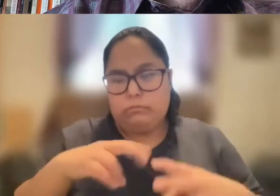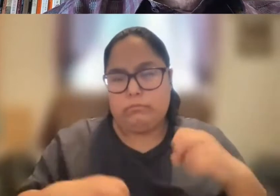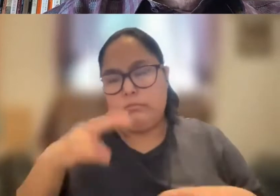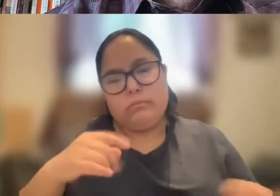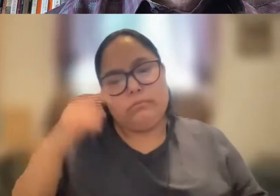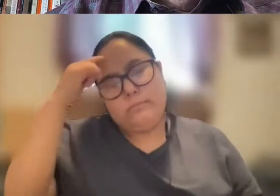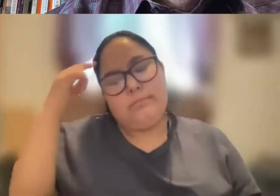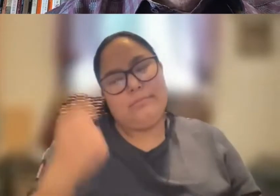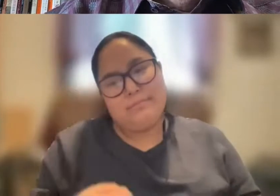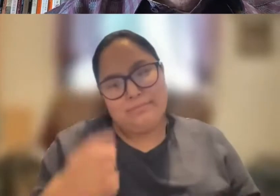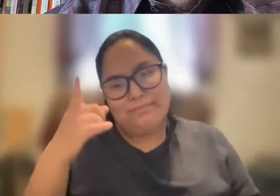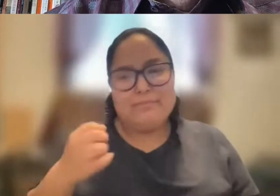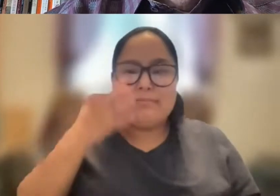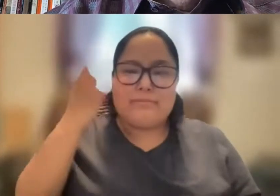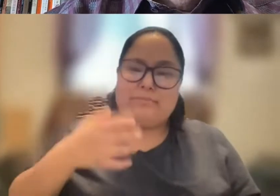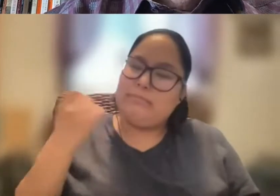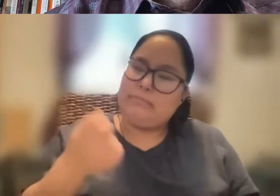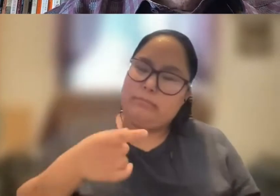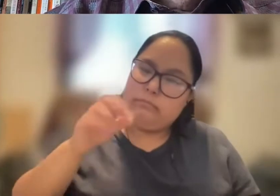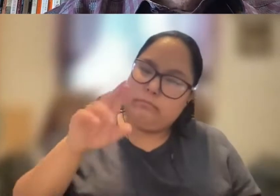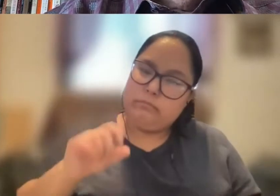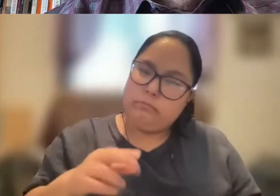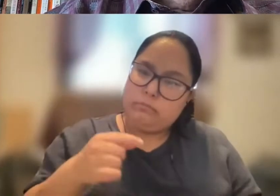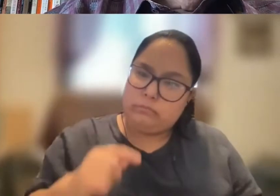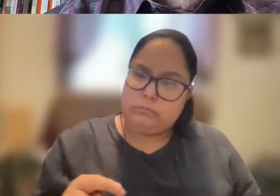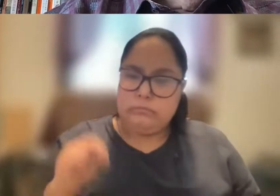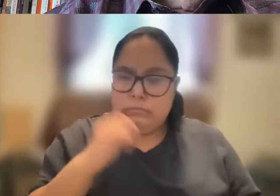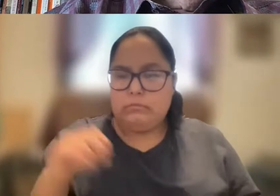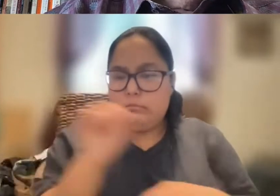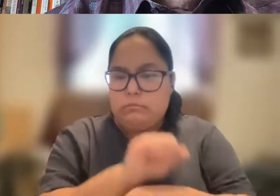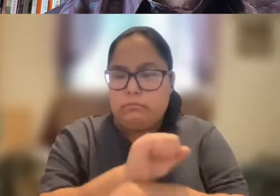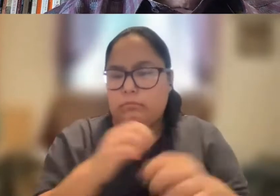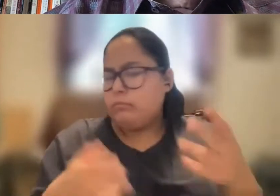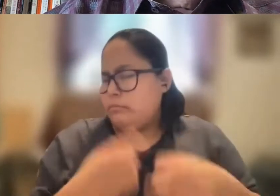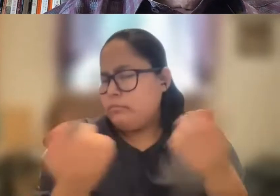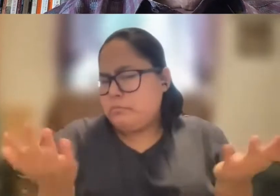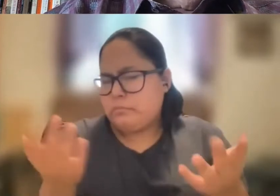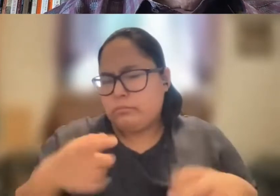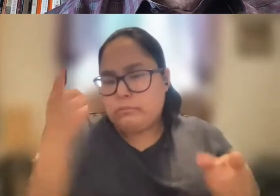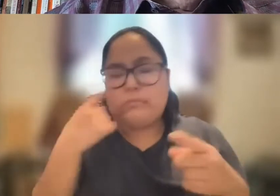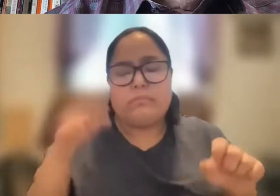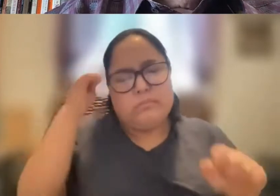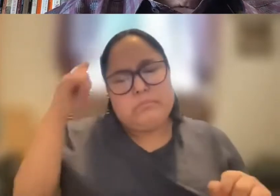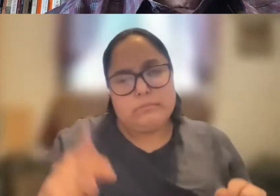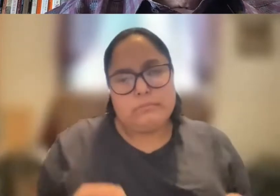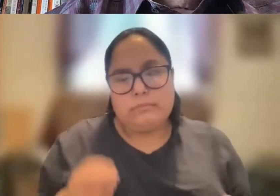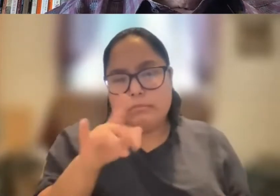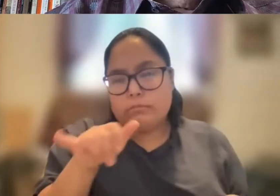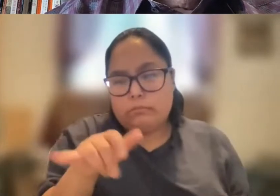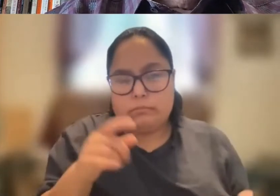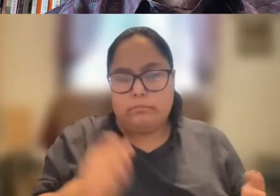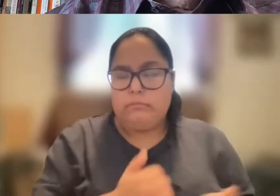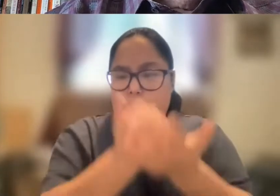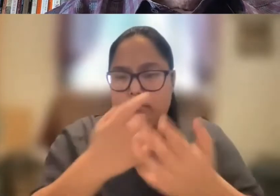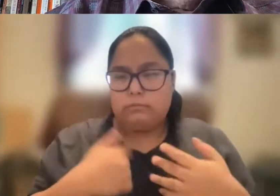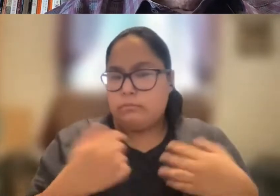like a little queen, I had to figure out, what am I going to do? How can I make this work? And who do I want to be an ally to help me with